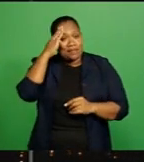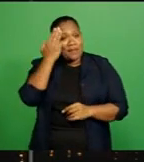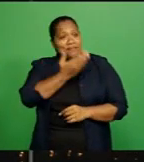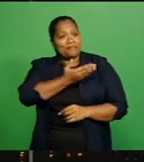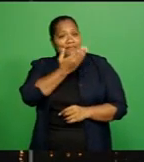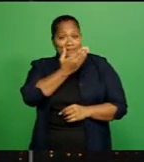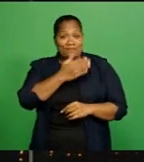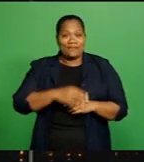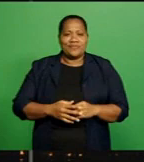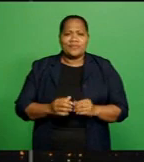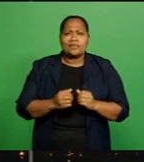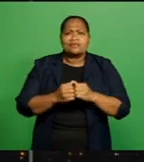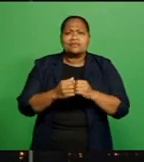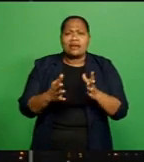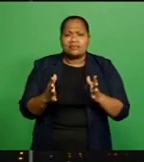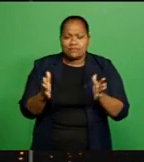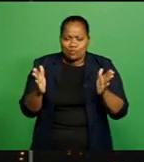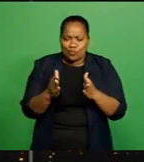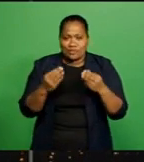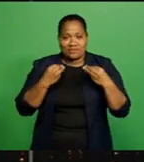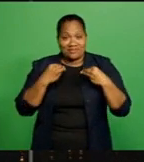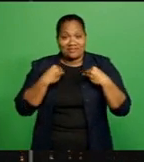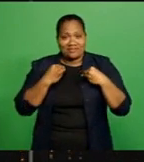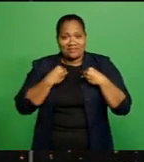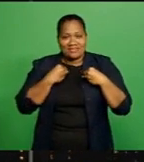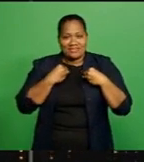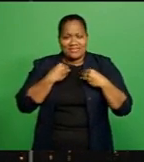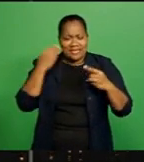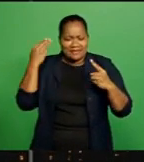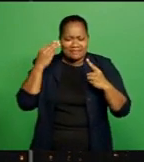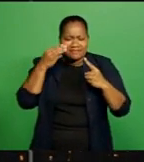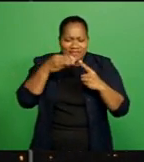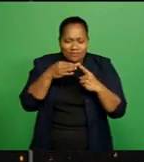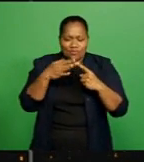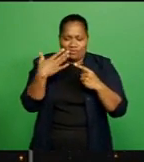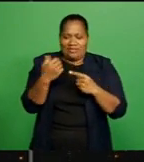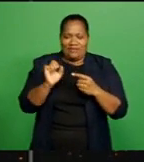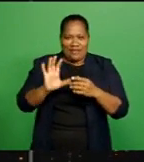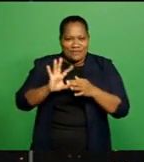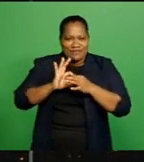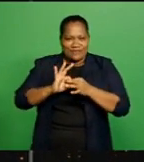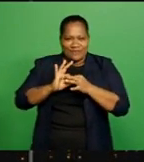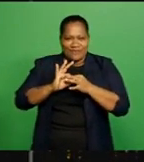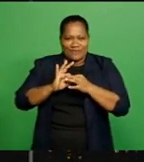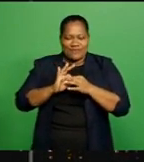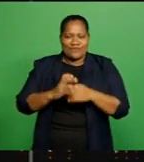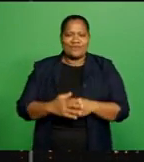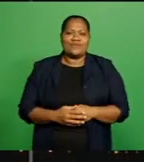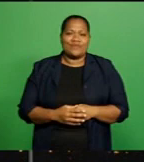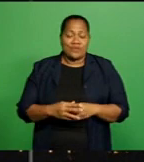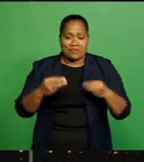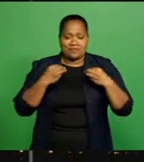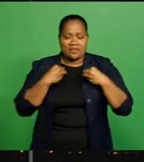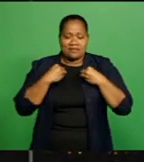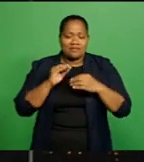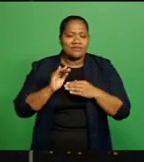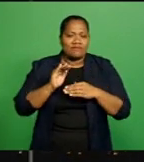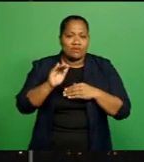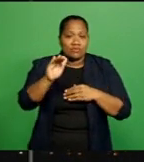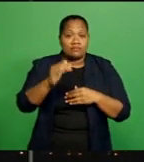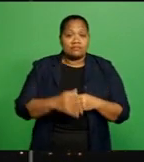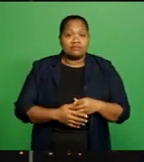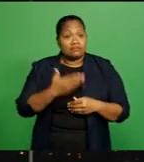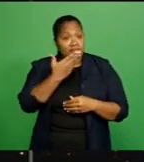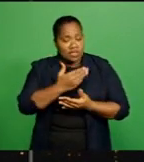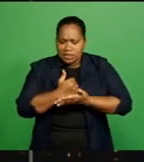started a small venture and aims to make a name for herself in the not-too-distant future. Walters has been supporting her family